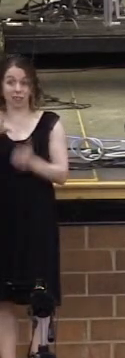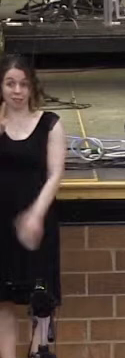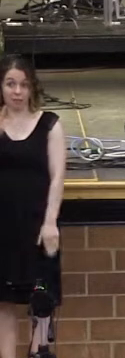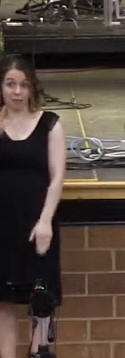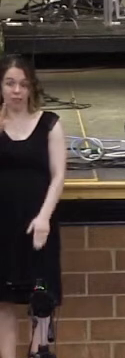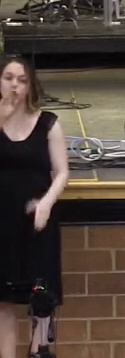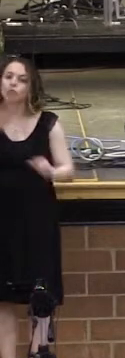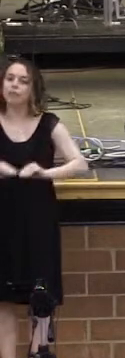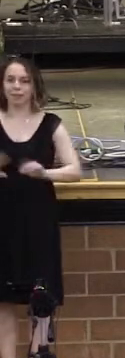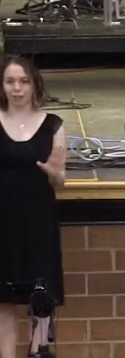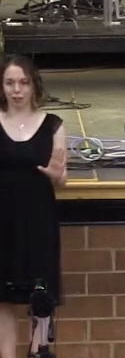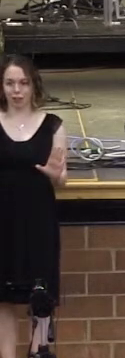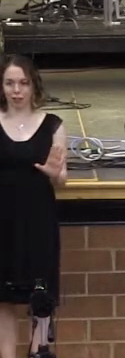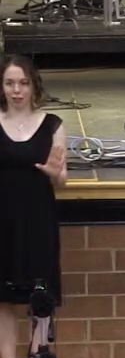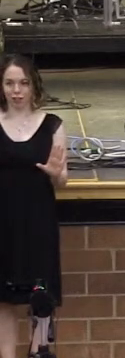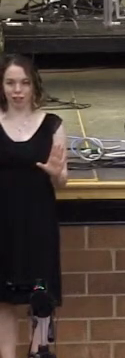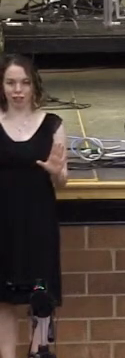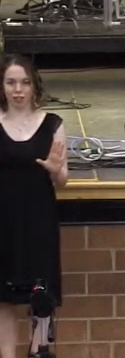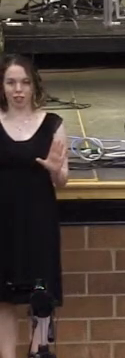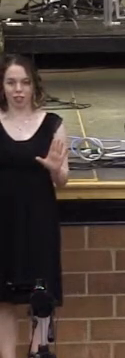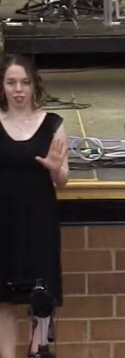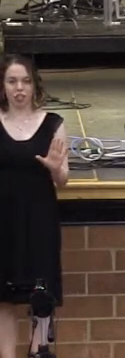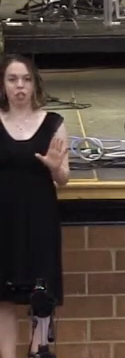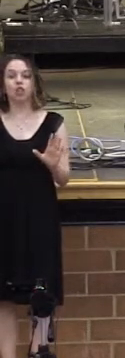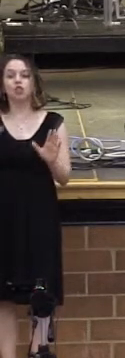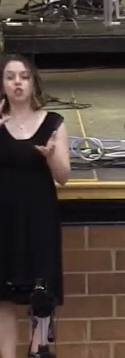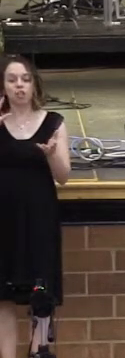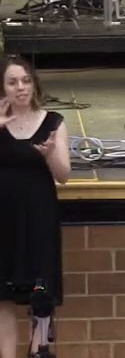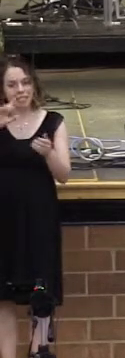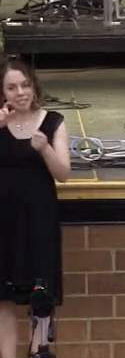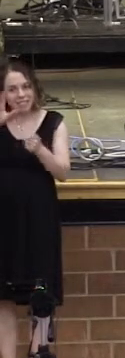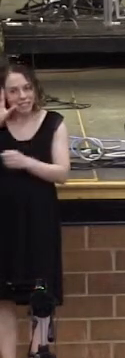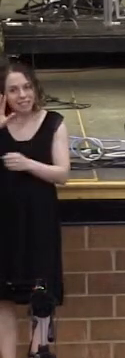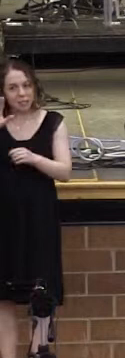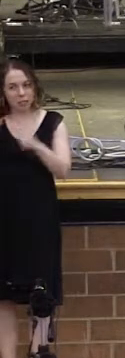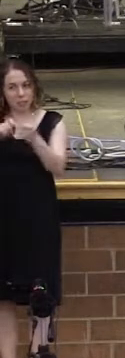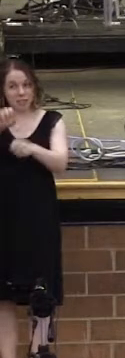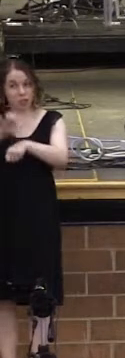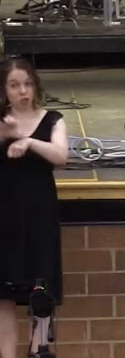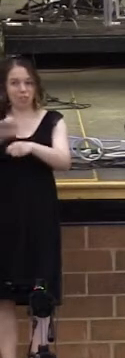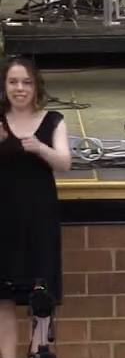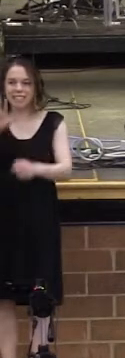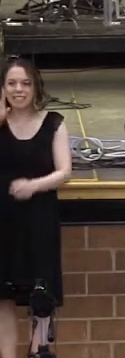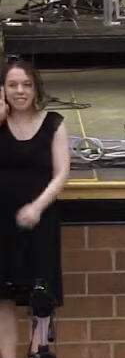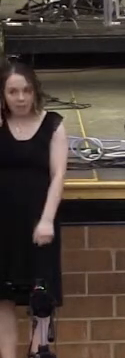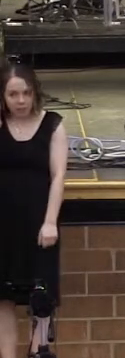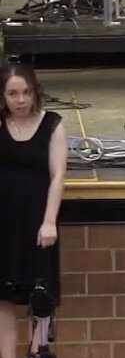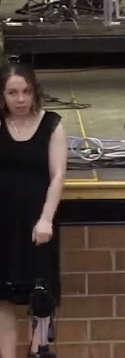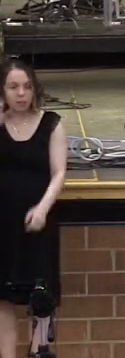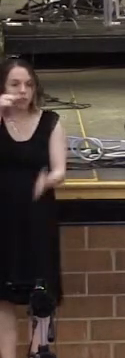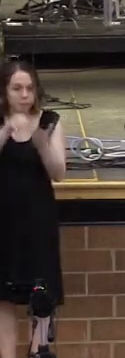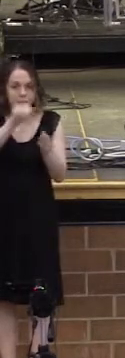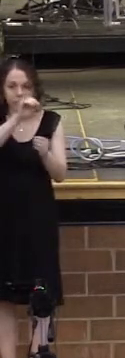Jesus writes seven specific letters to seven specific churches those churches Encompass all the churches of all